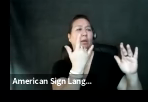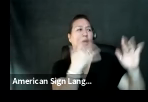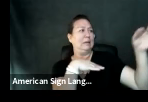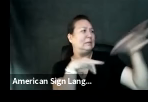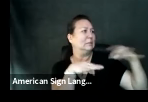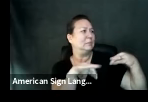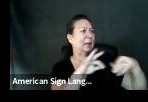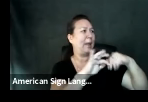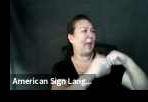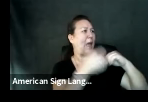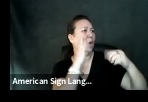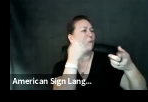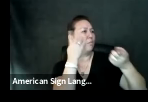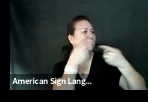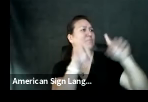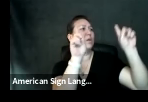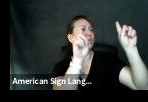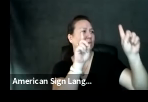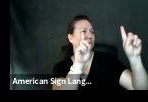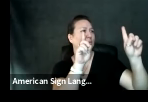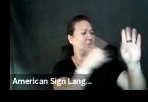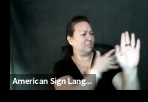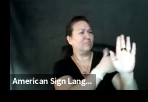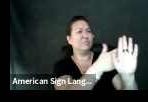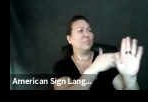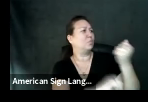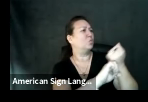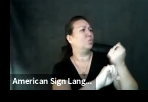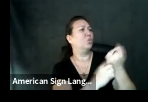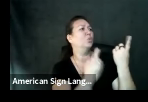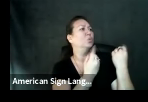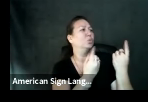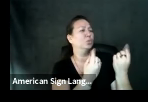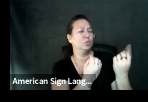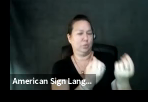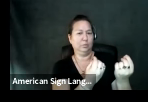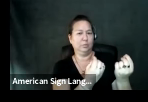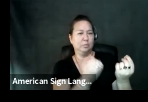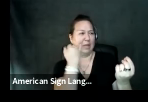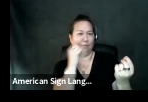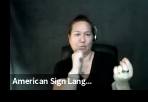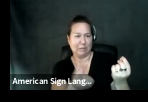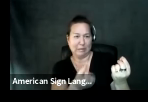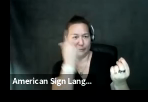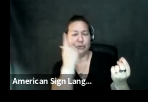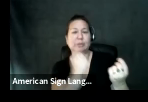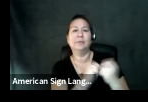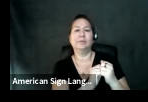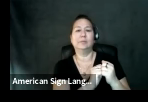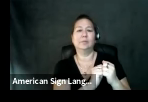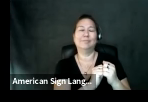are setting up the student for success and giving them the tools that they need to make these goals? And then